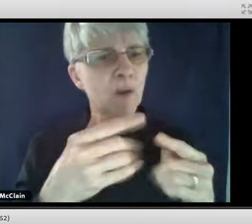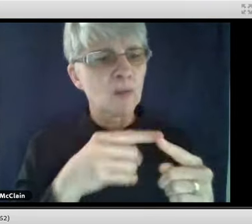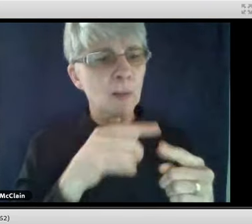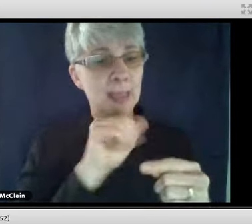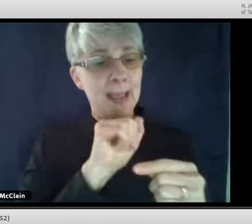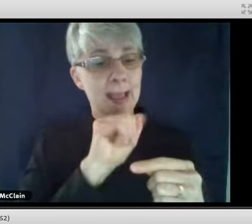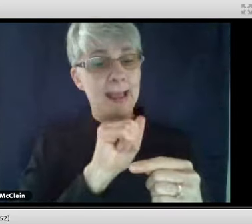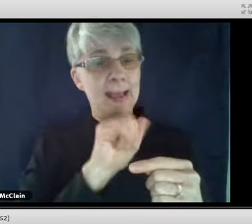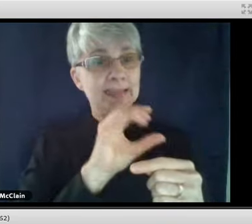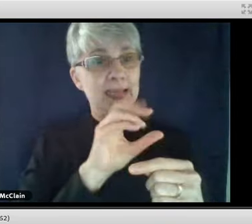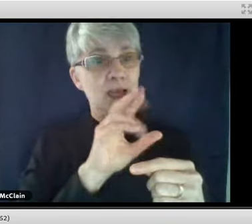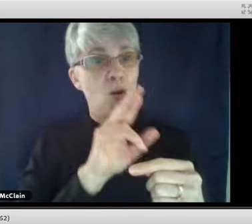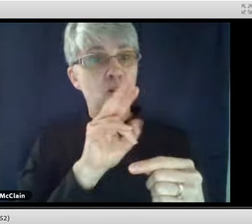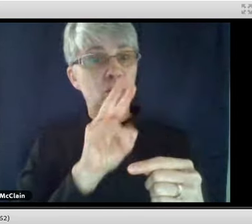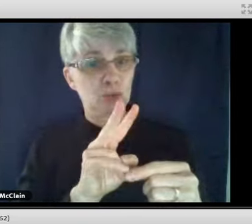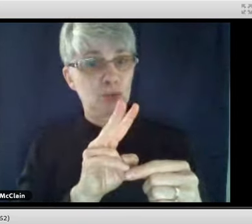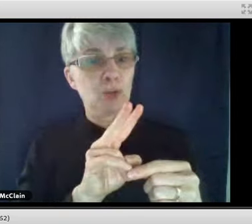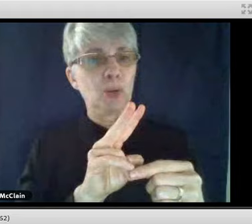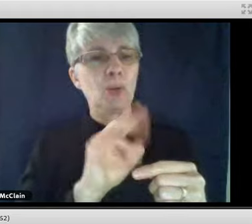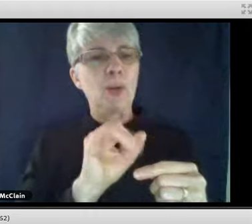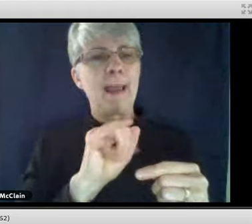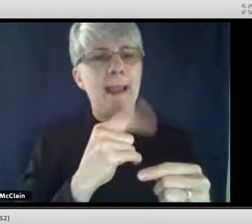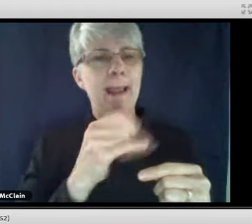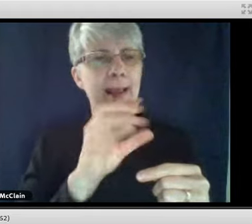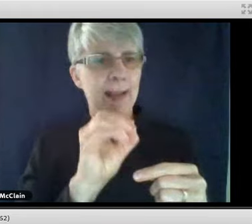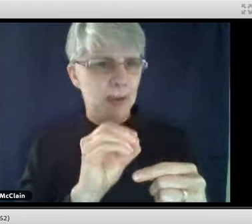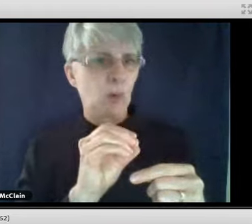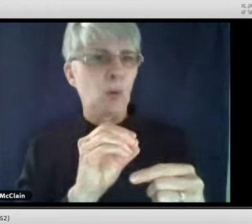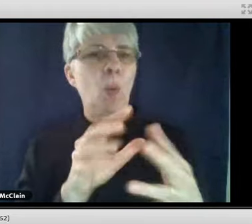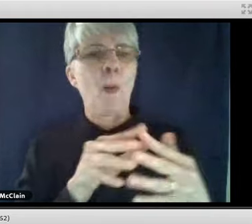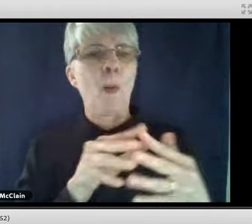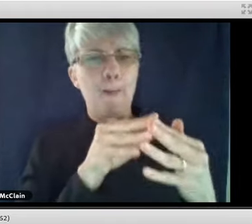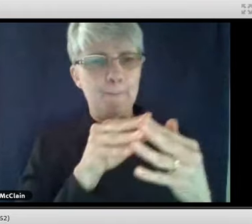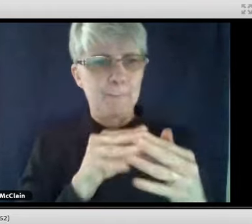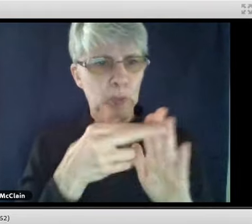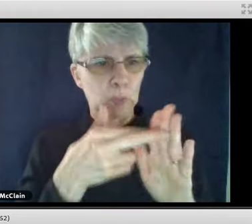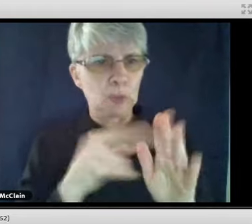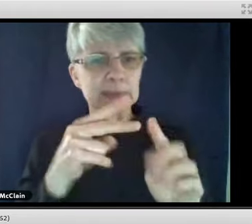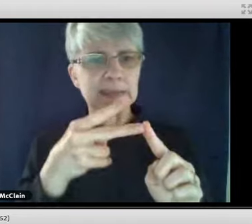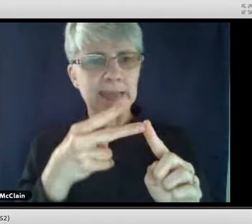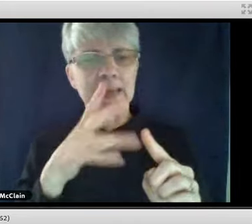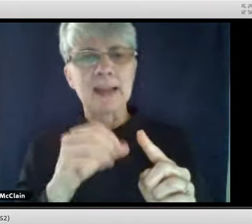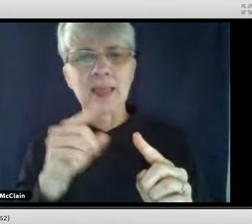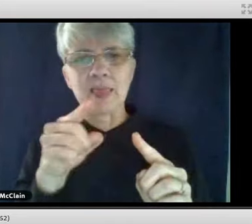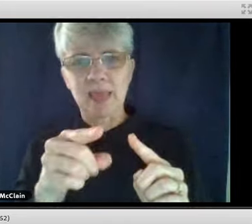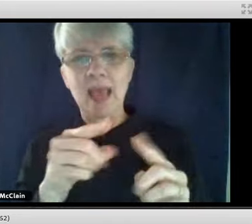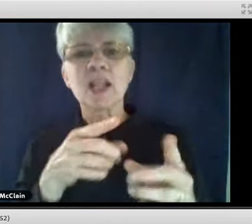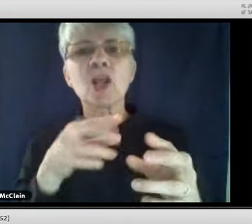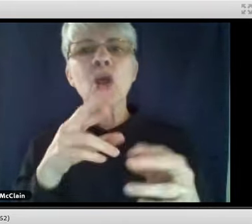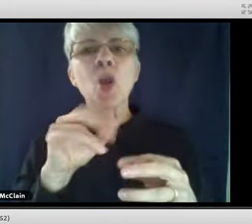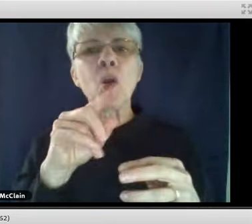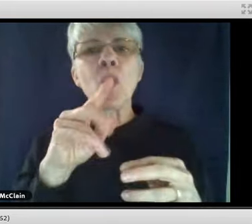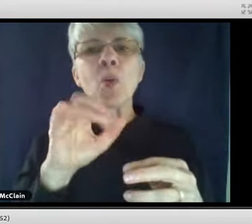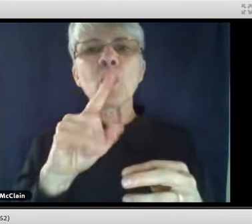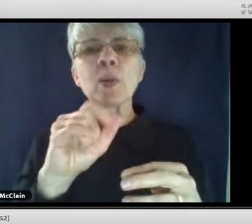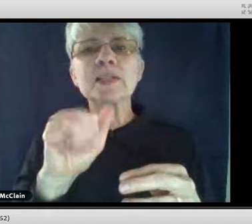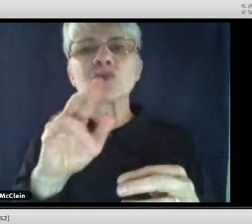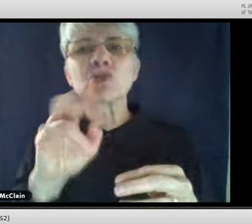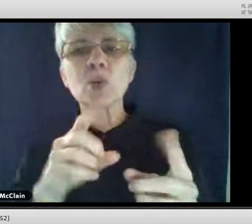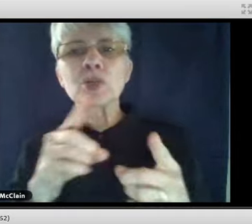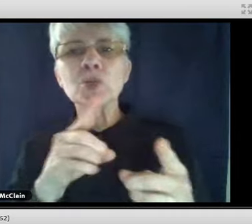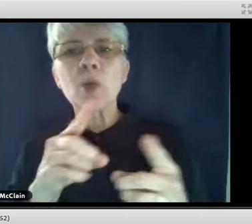AACR2, the Anglo-American Cataloging Rules, second edition, to this resource description and access descriptive standard. They wanted